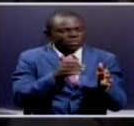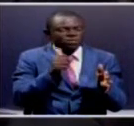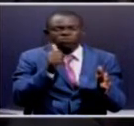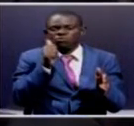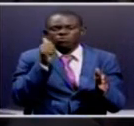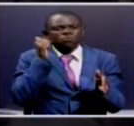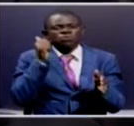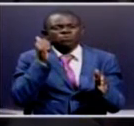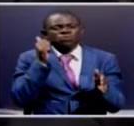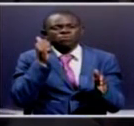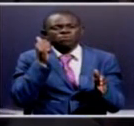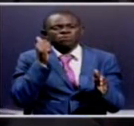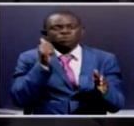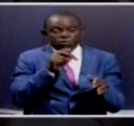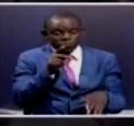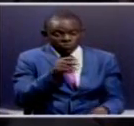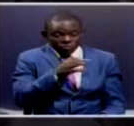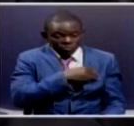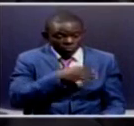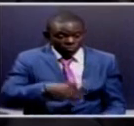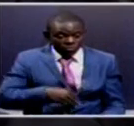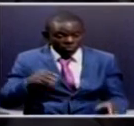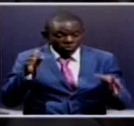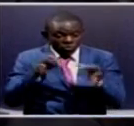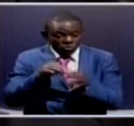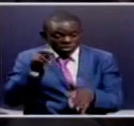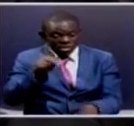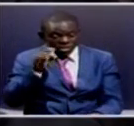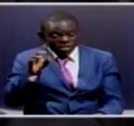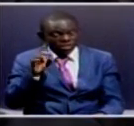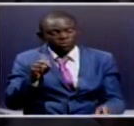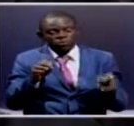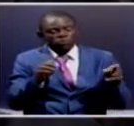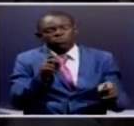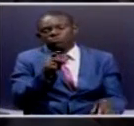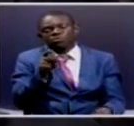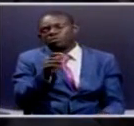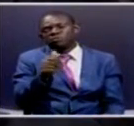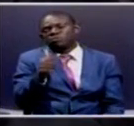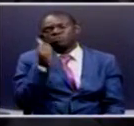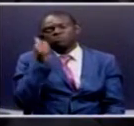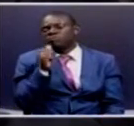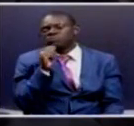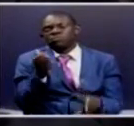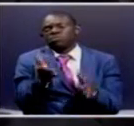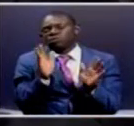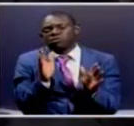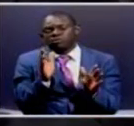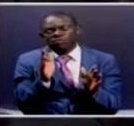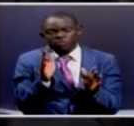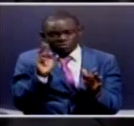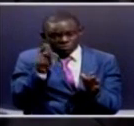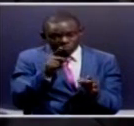NCC. Okay? That issue was resolved by a secret ballot. And those who said